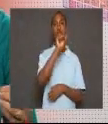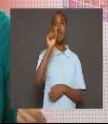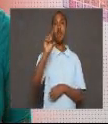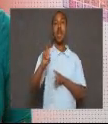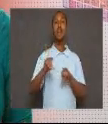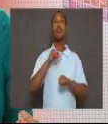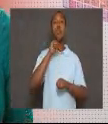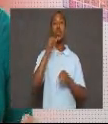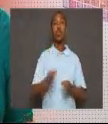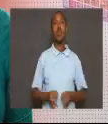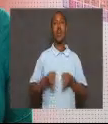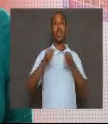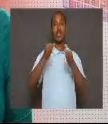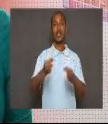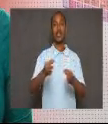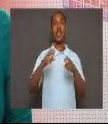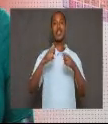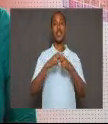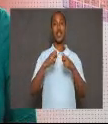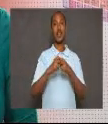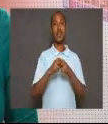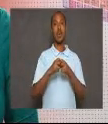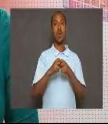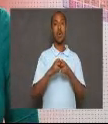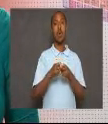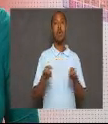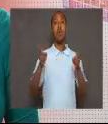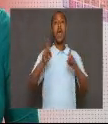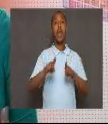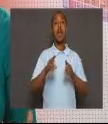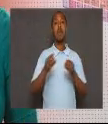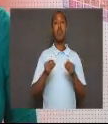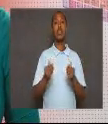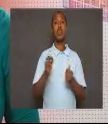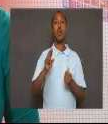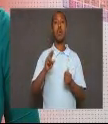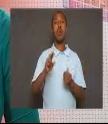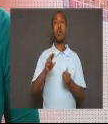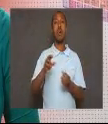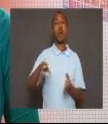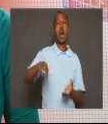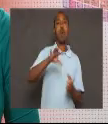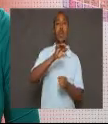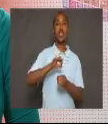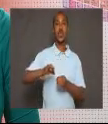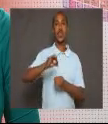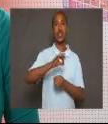not conduct electric current when molten or in aqueous solution.